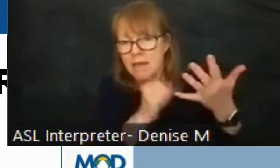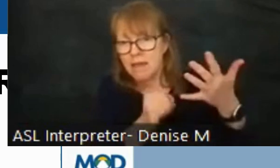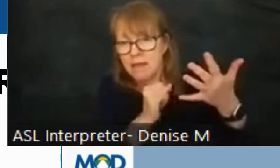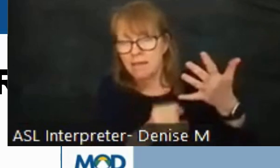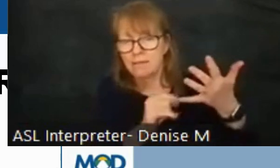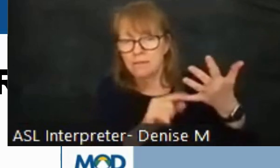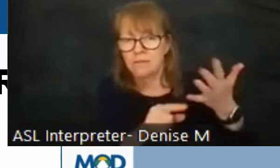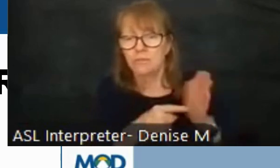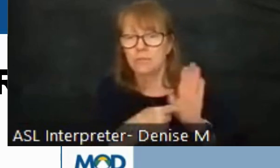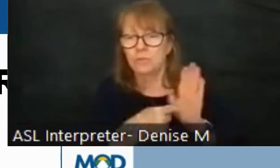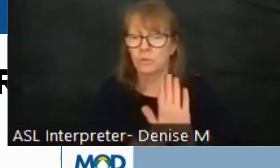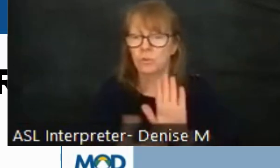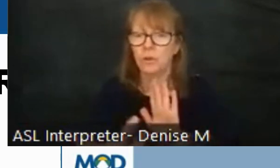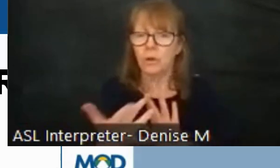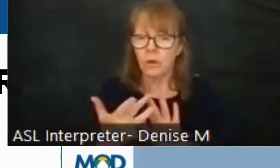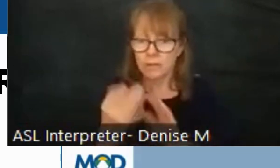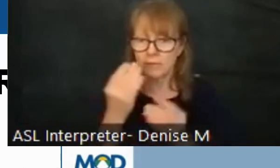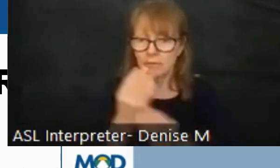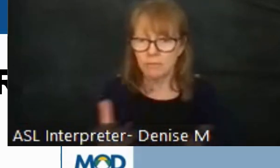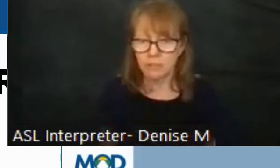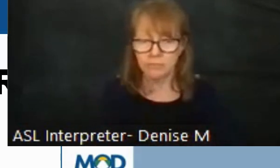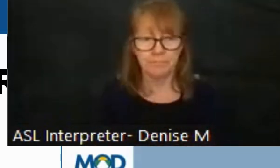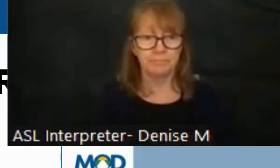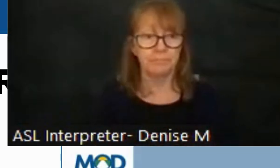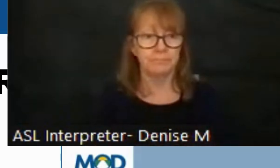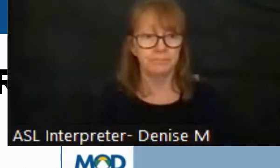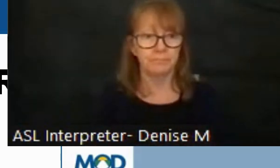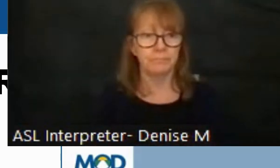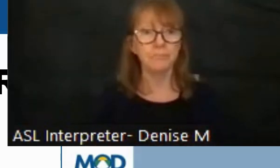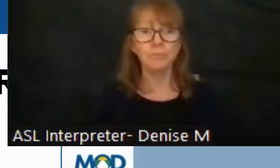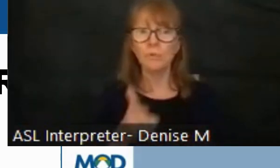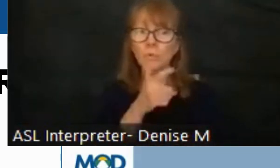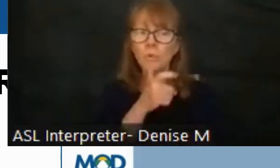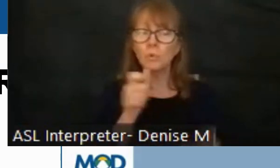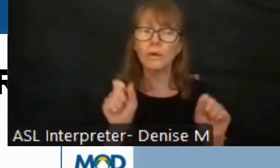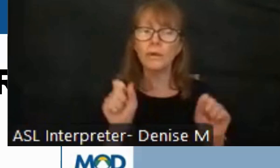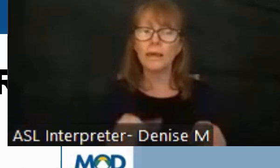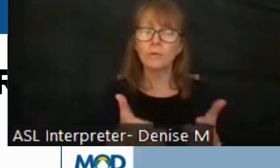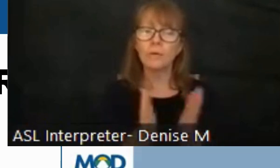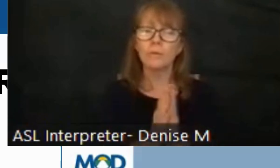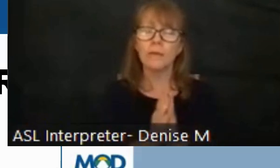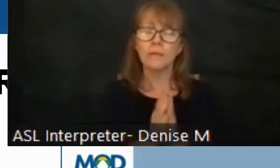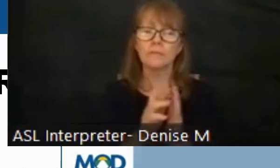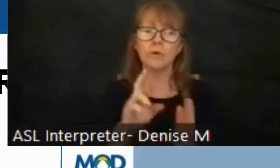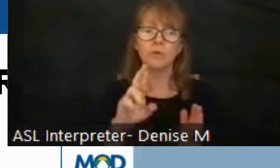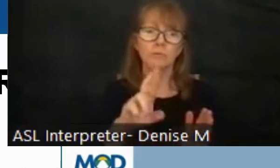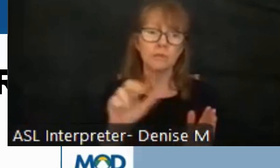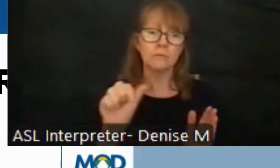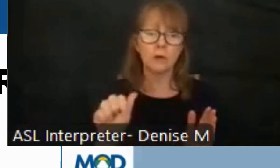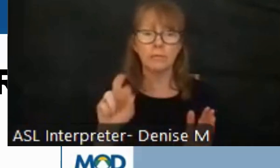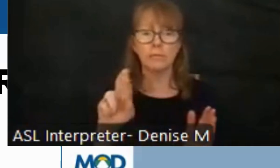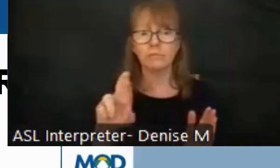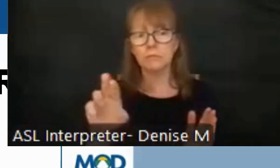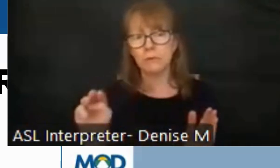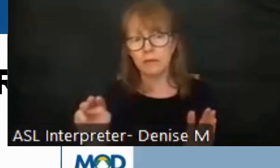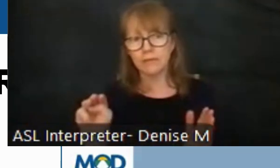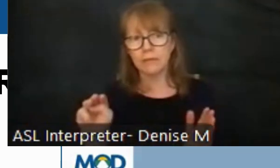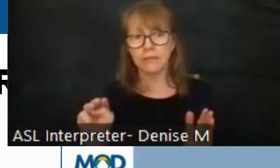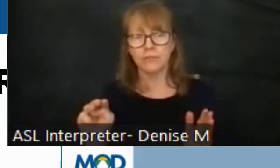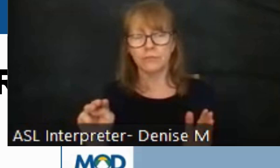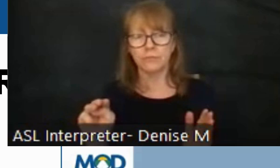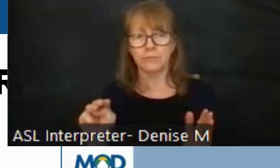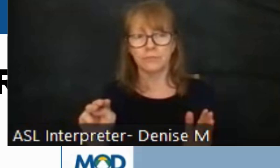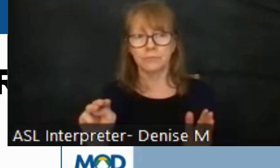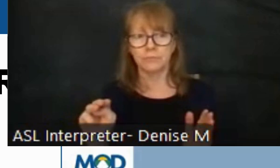Okay, next slide, please. Okay, so who can make a request for accommodation or modification? So today, while